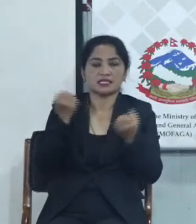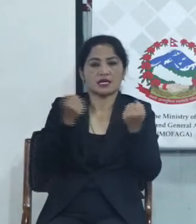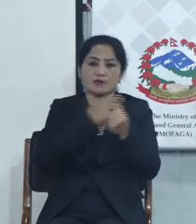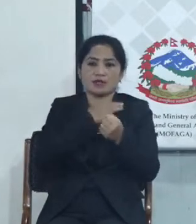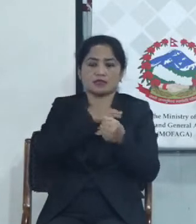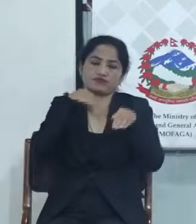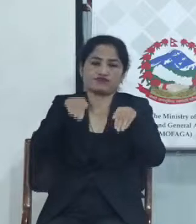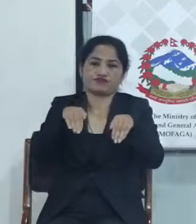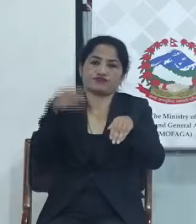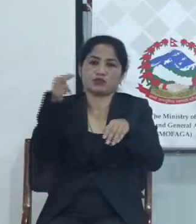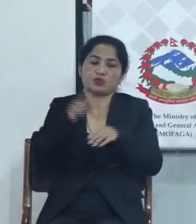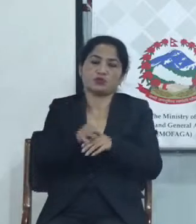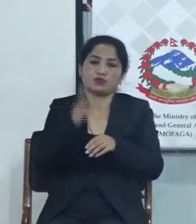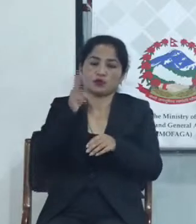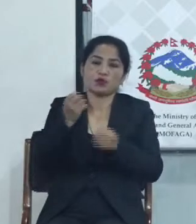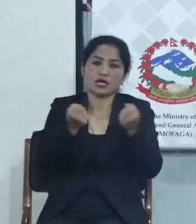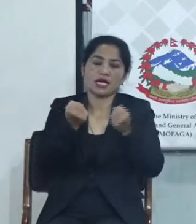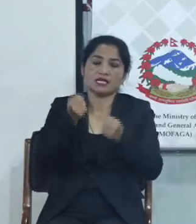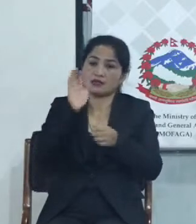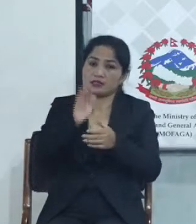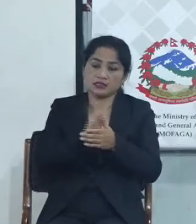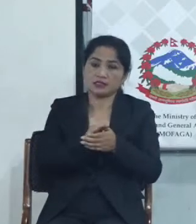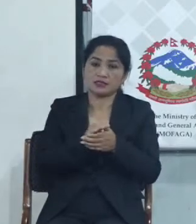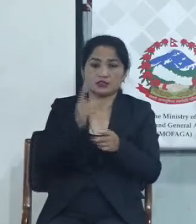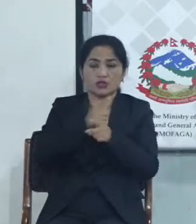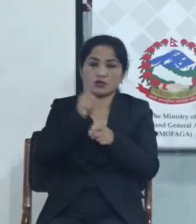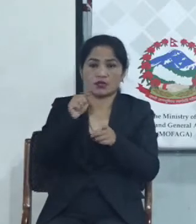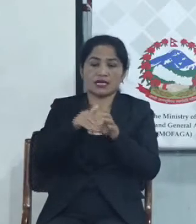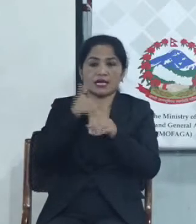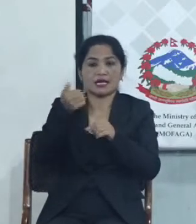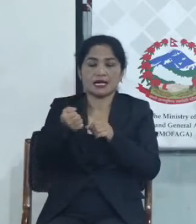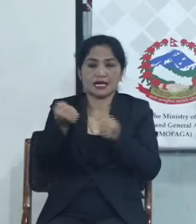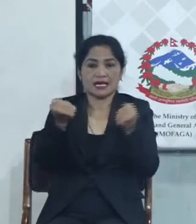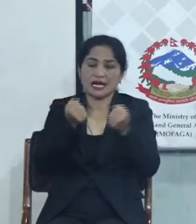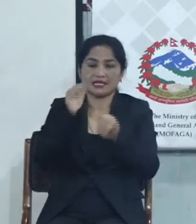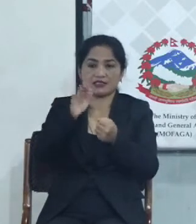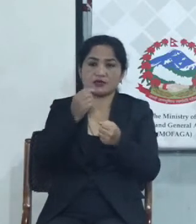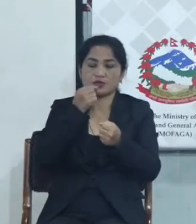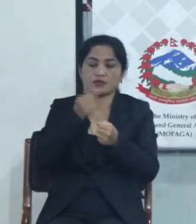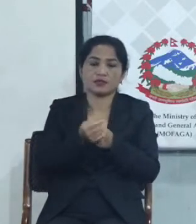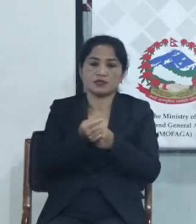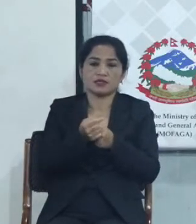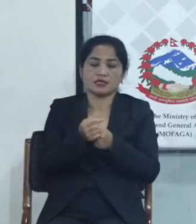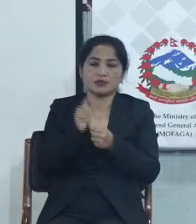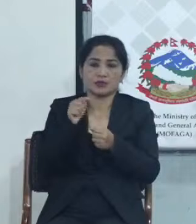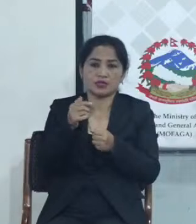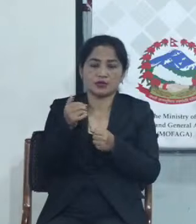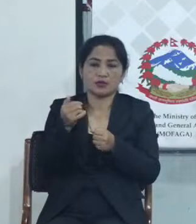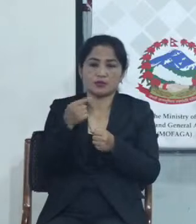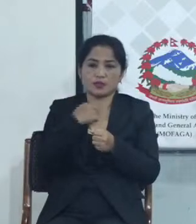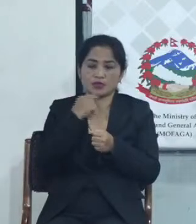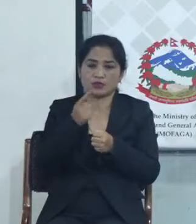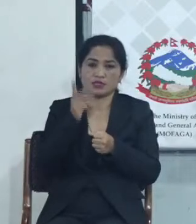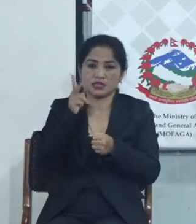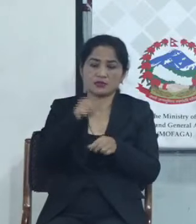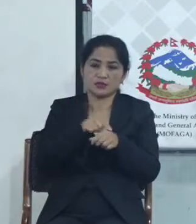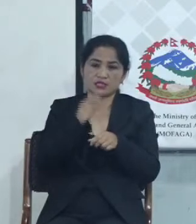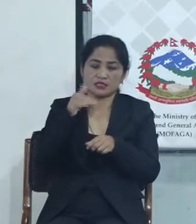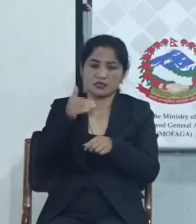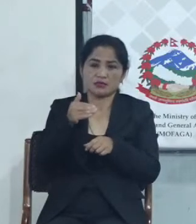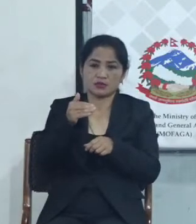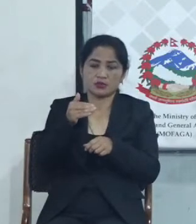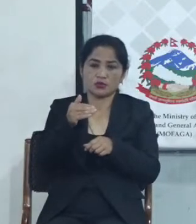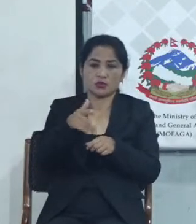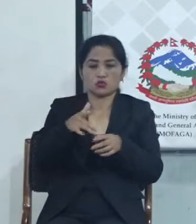road construction. Then I, in that place, then look, there was a phone. At least there was a